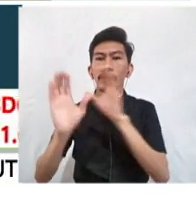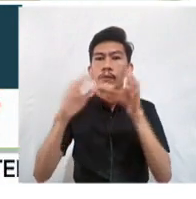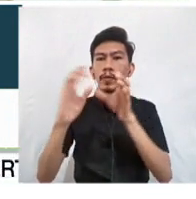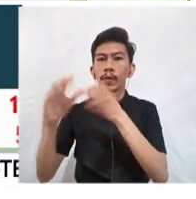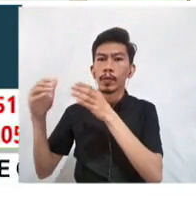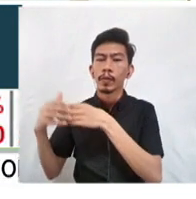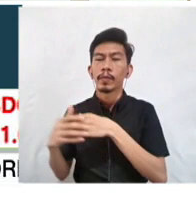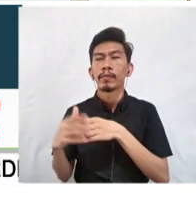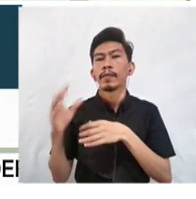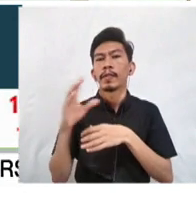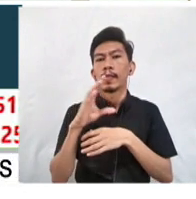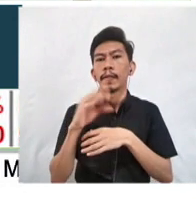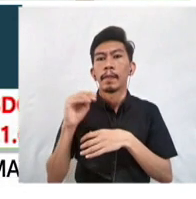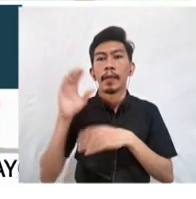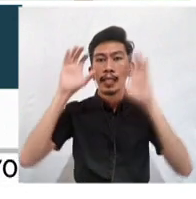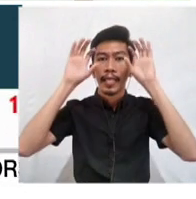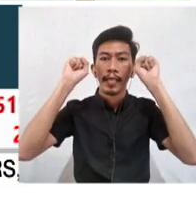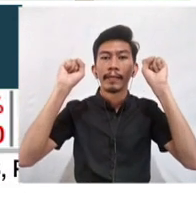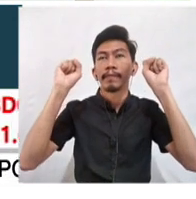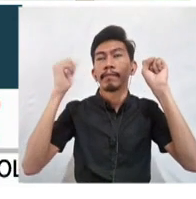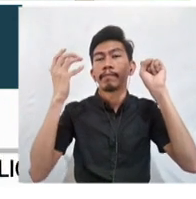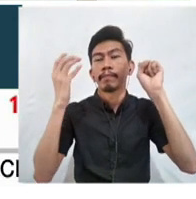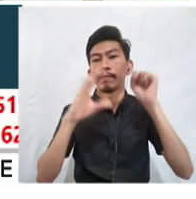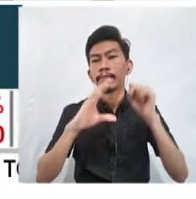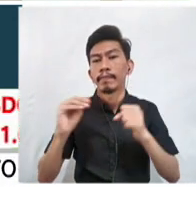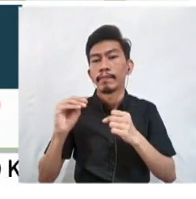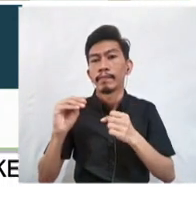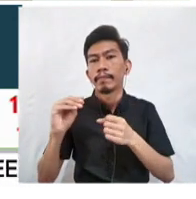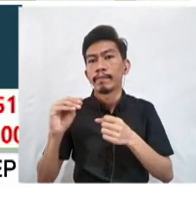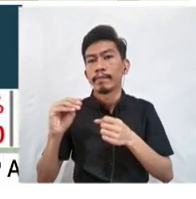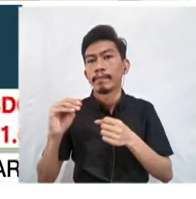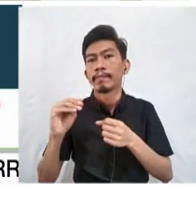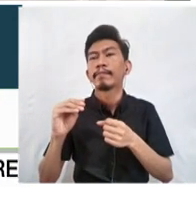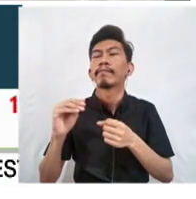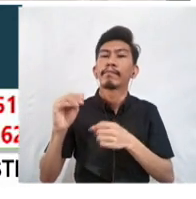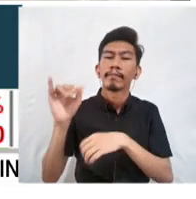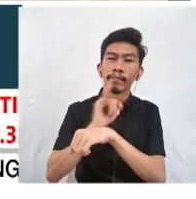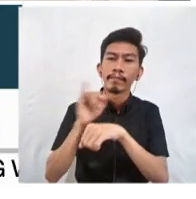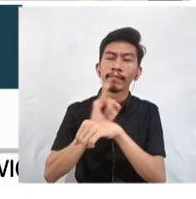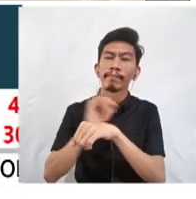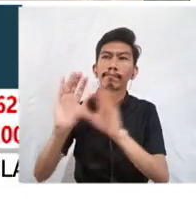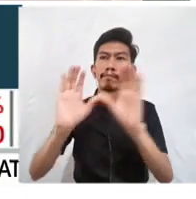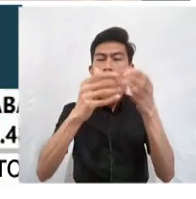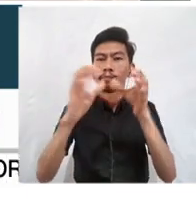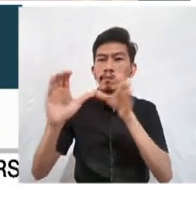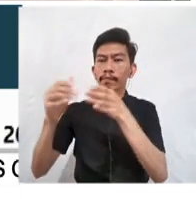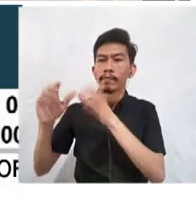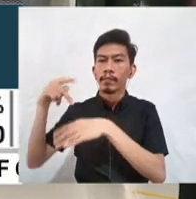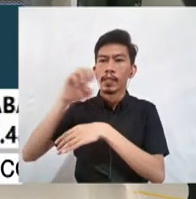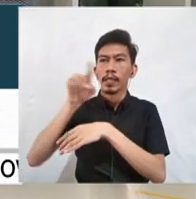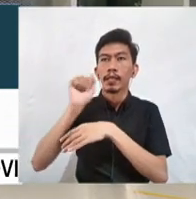industries, president, and then we also invited the industry associations of PEZA, like